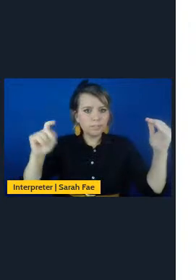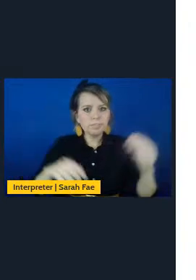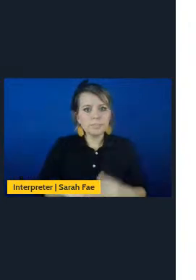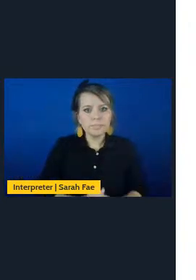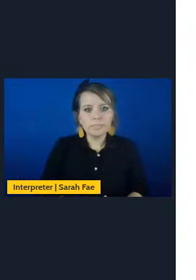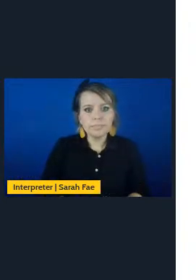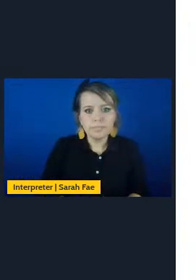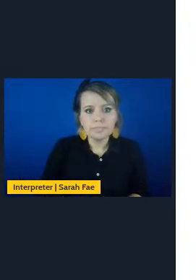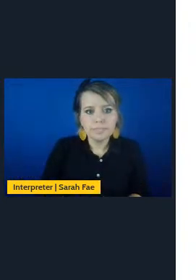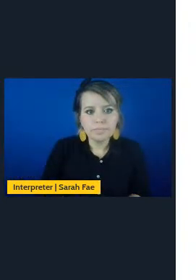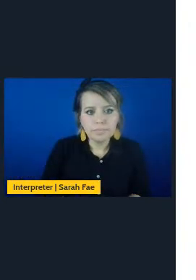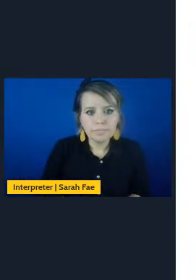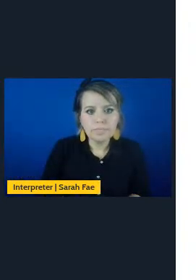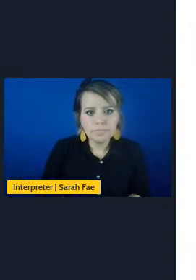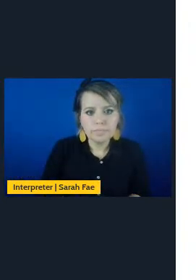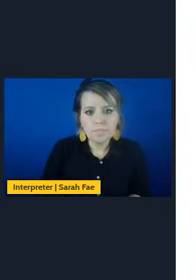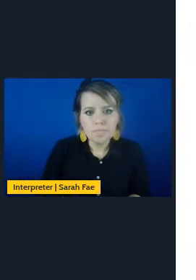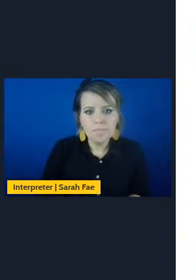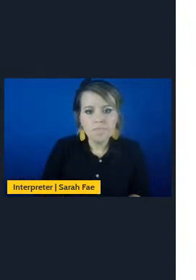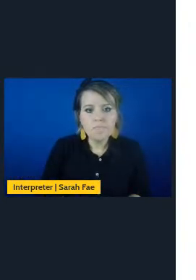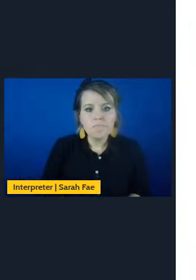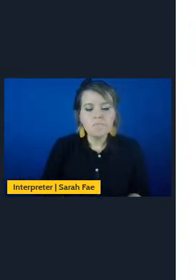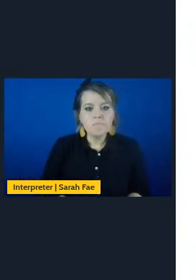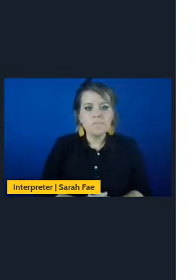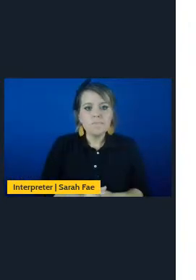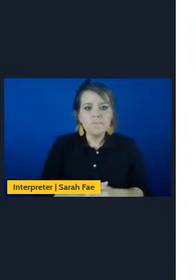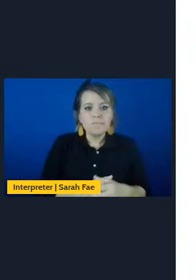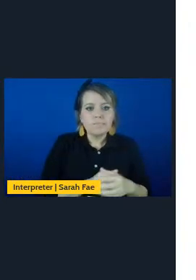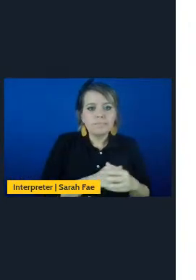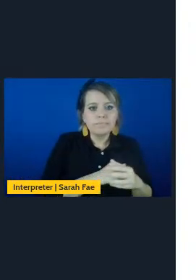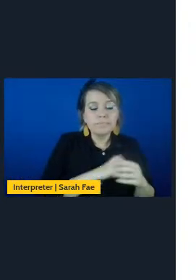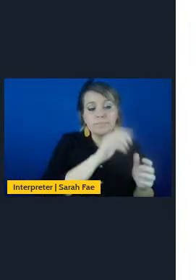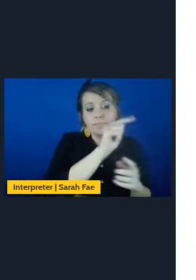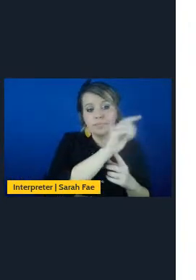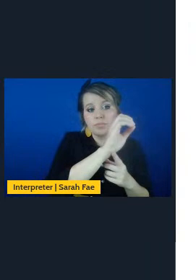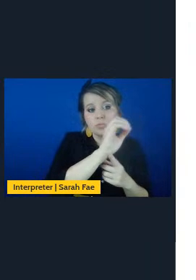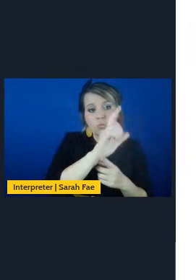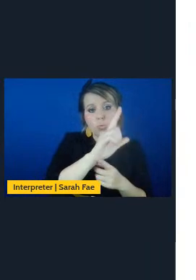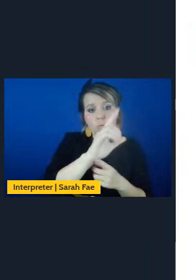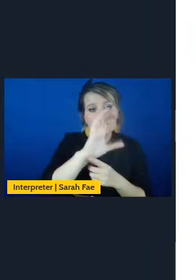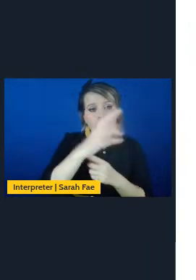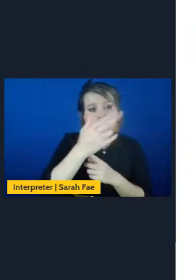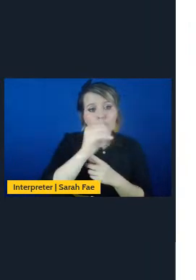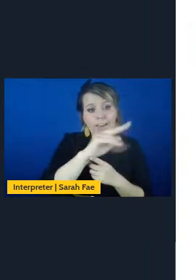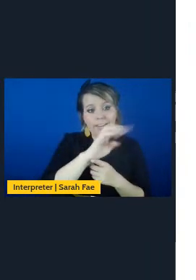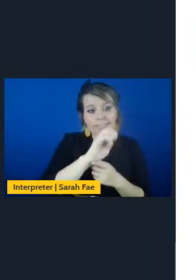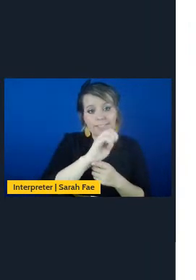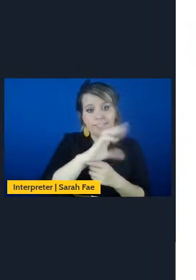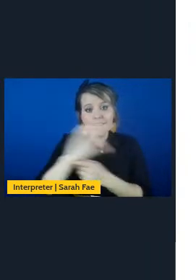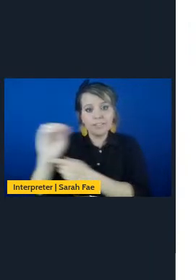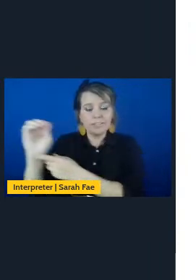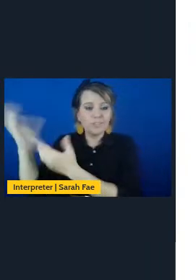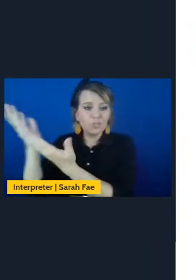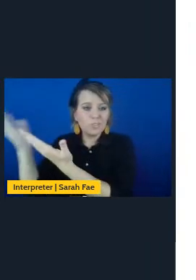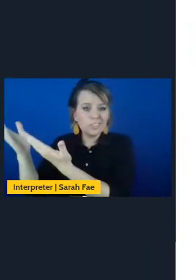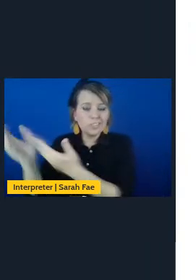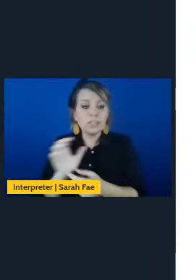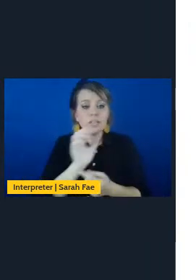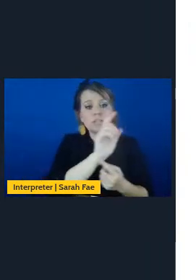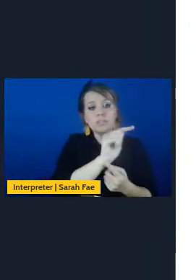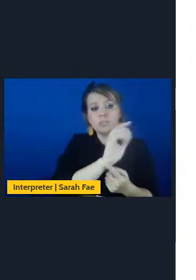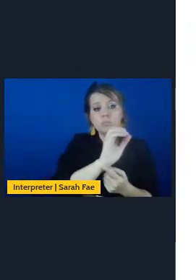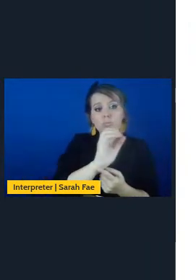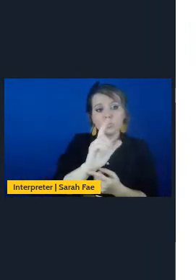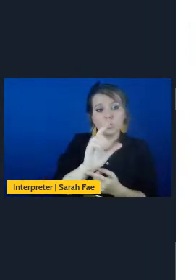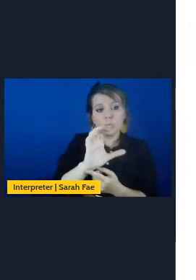service. You can think about source code as a component or not. So my toolchain actually contains the deployment pipeline that will help